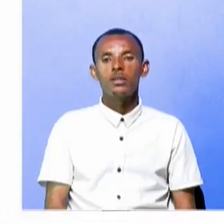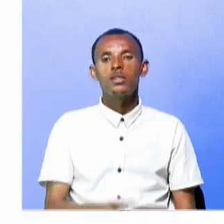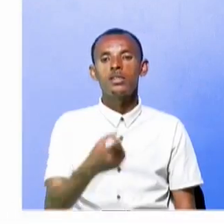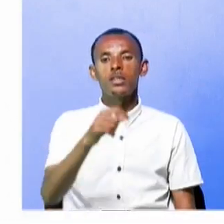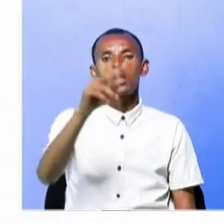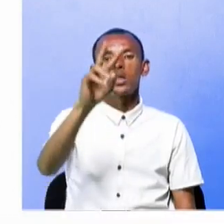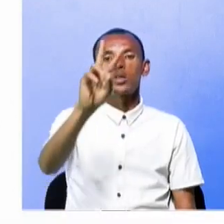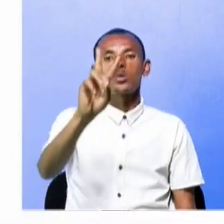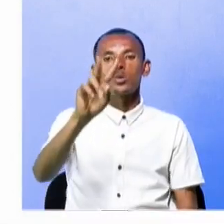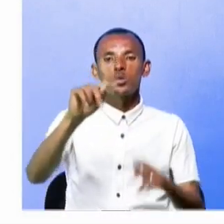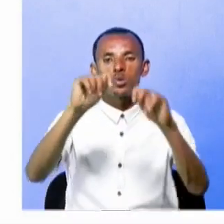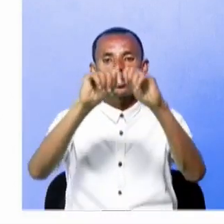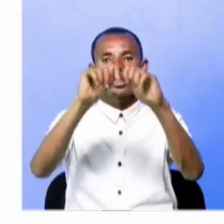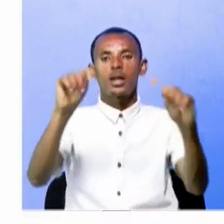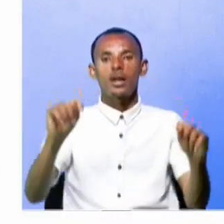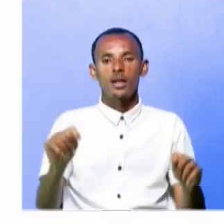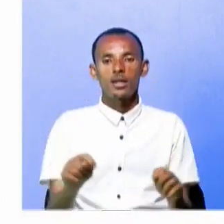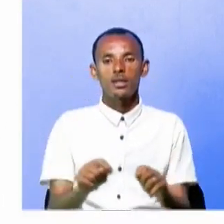two triangles are